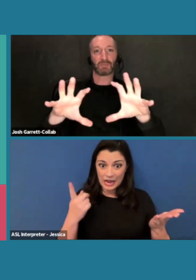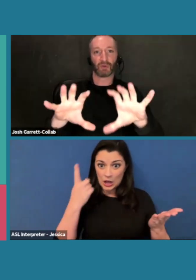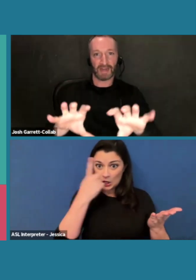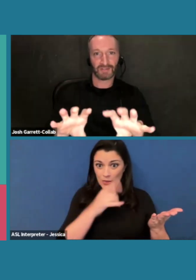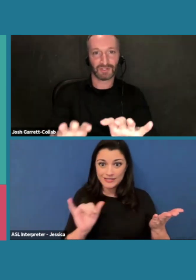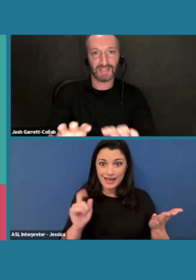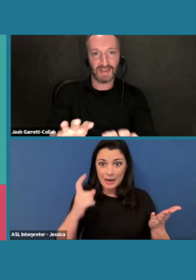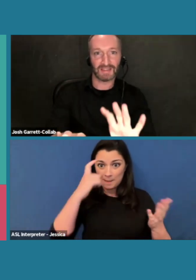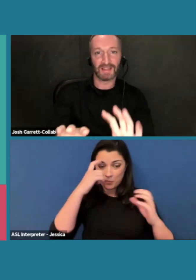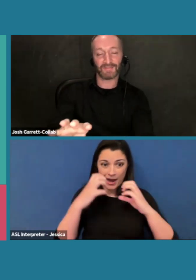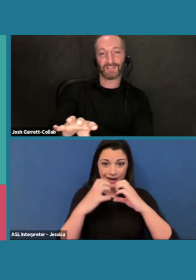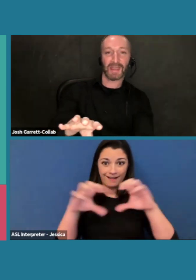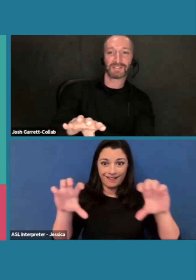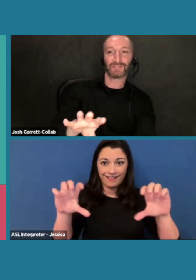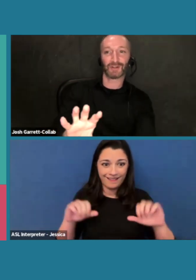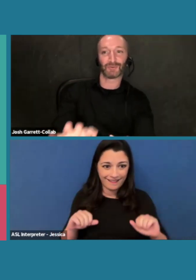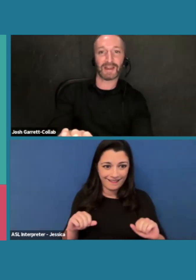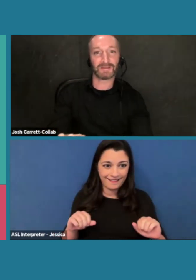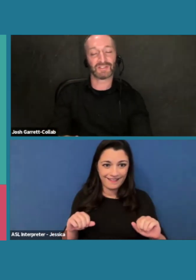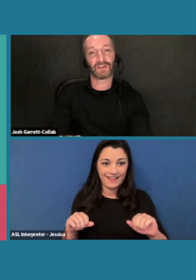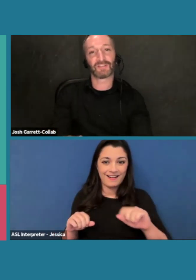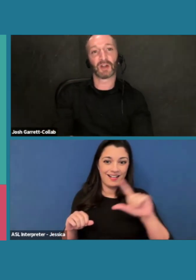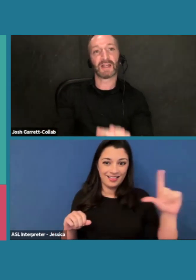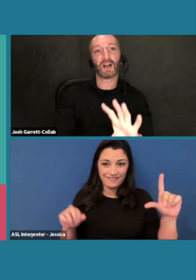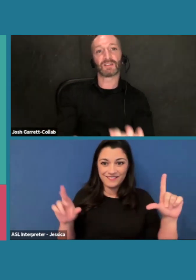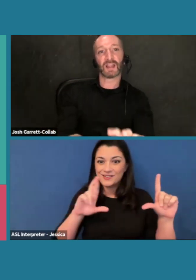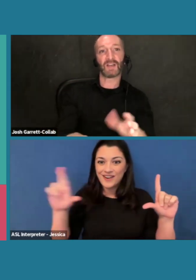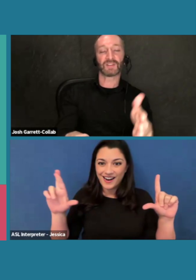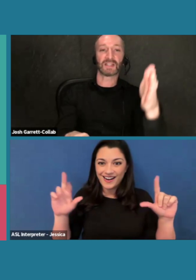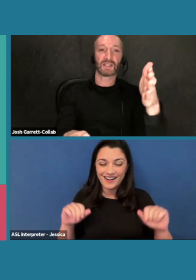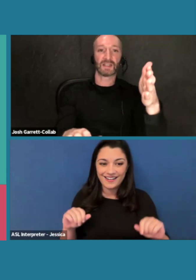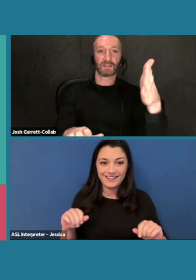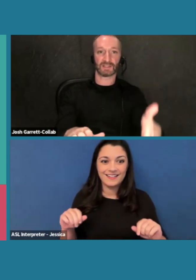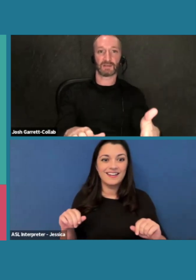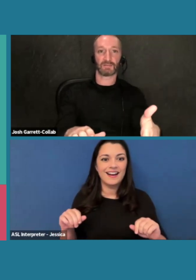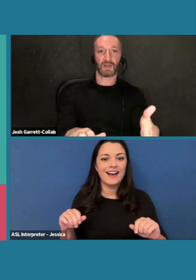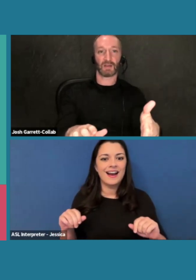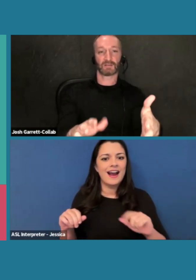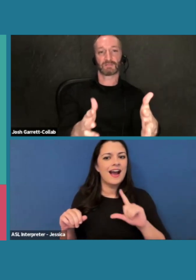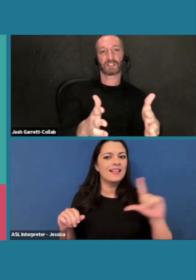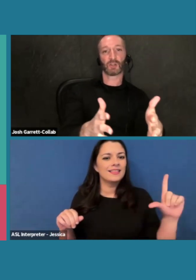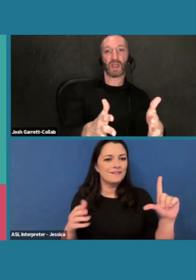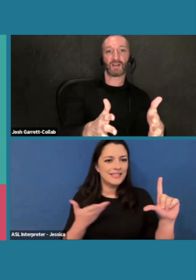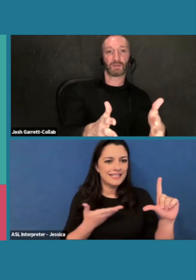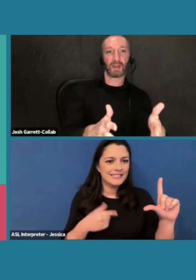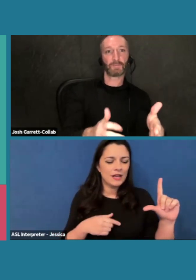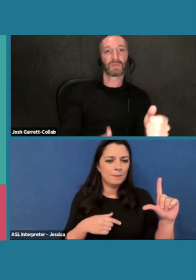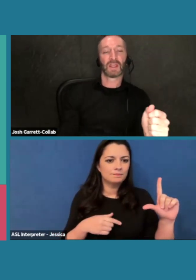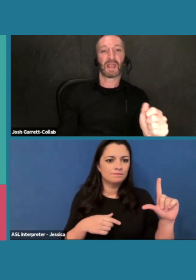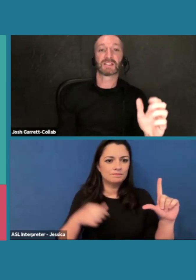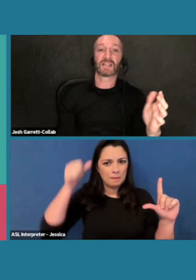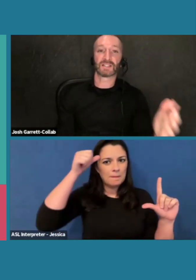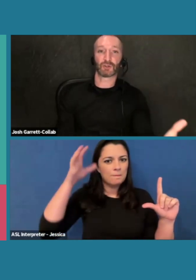if it's a brain. We'll say left hemisphere and right hemisphere of the brain. On the left, it is a silhouette of a